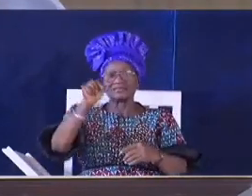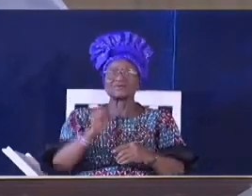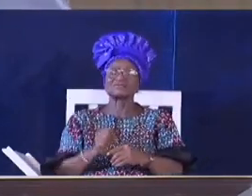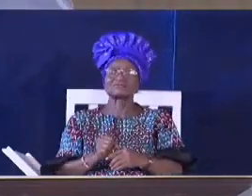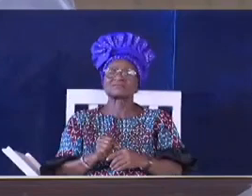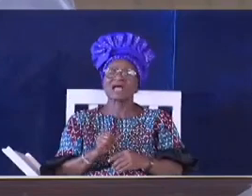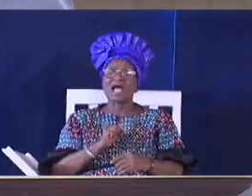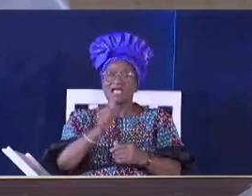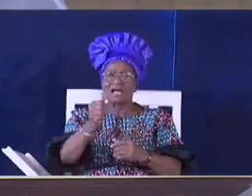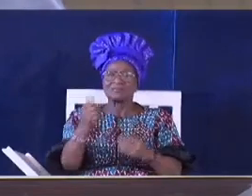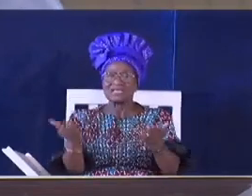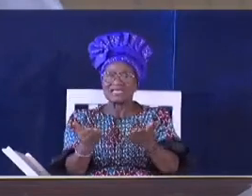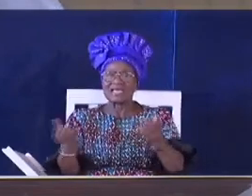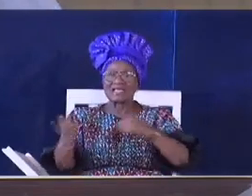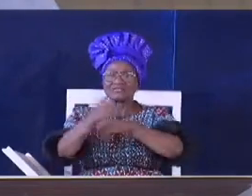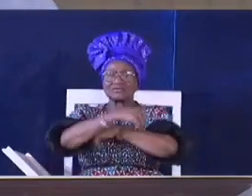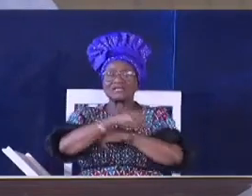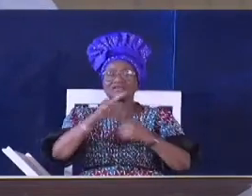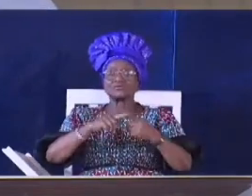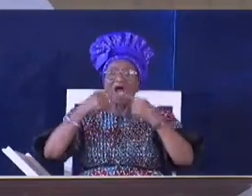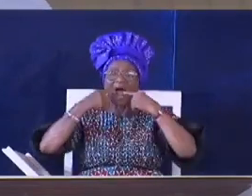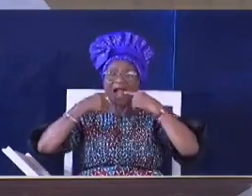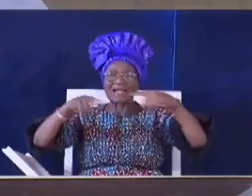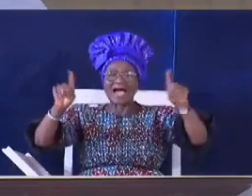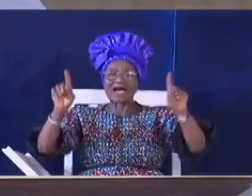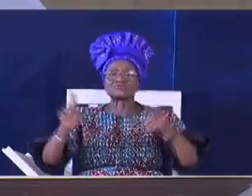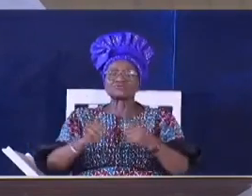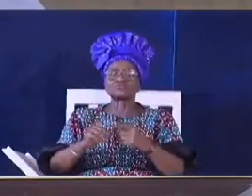And I'm here today to announce to you